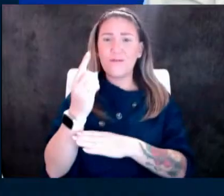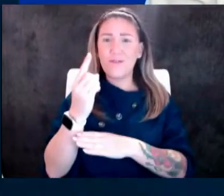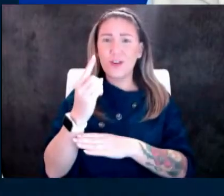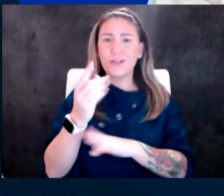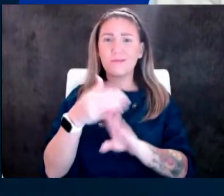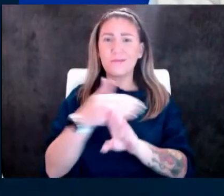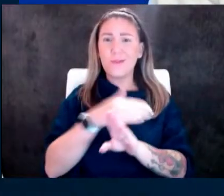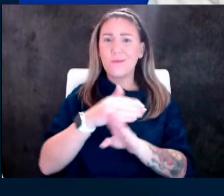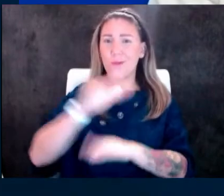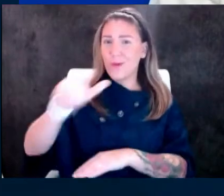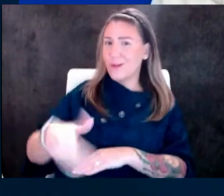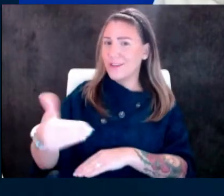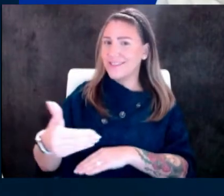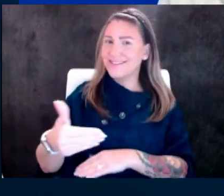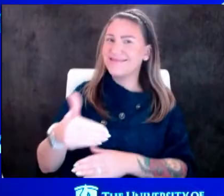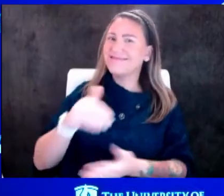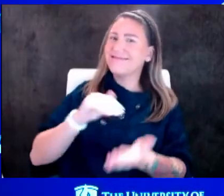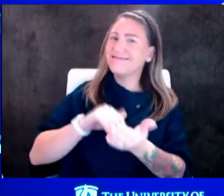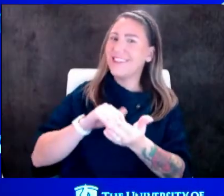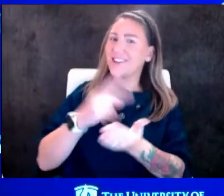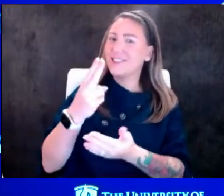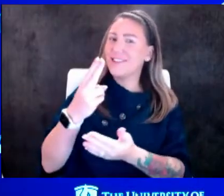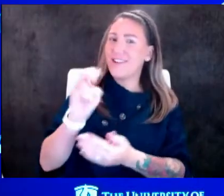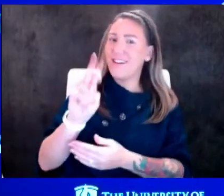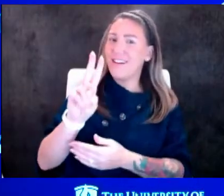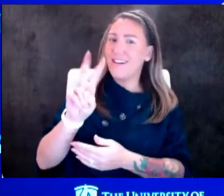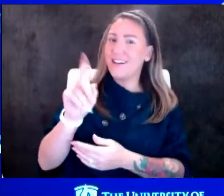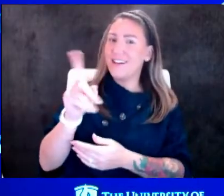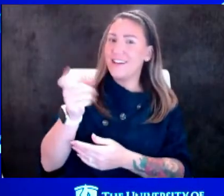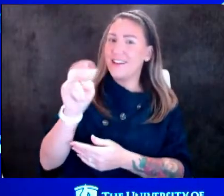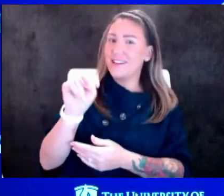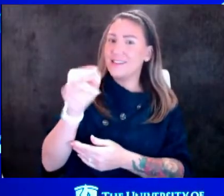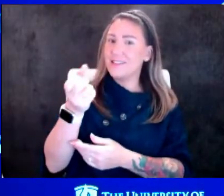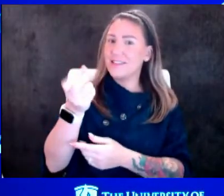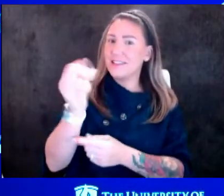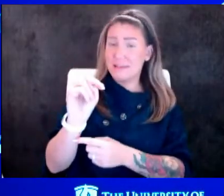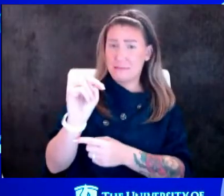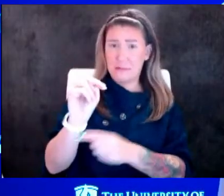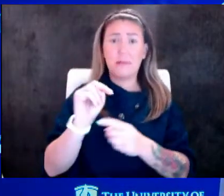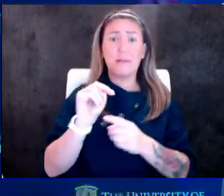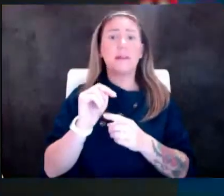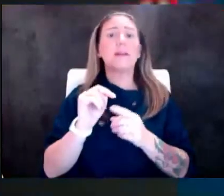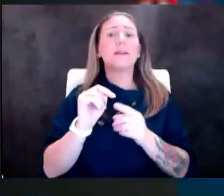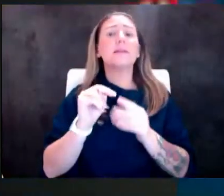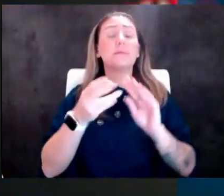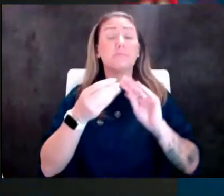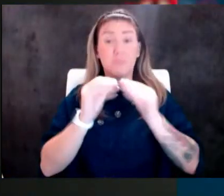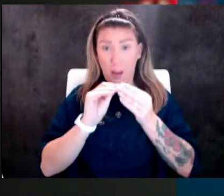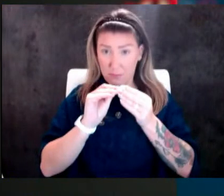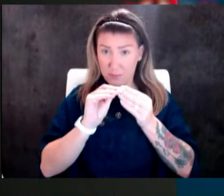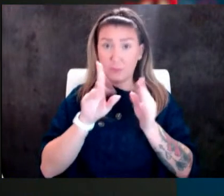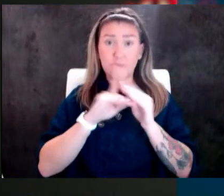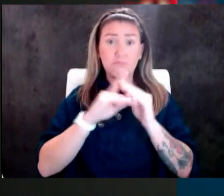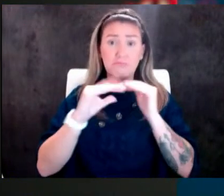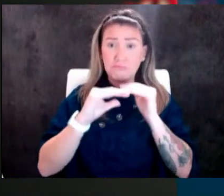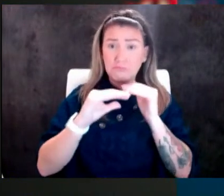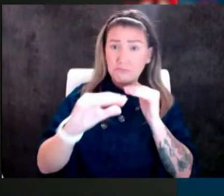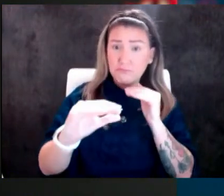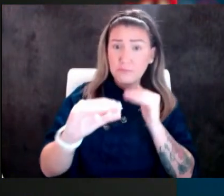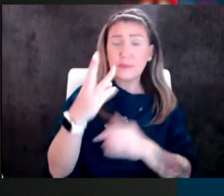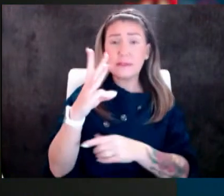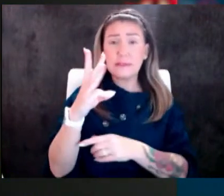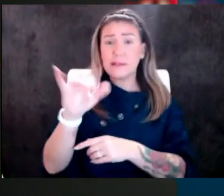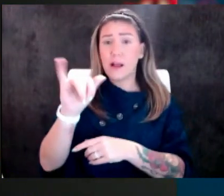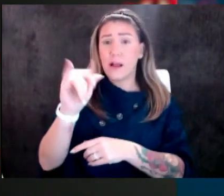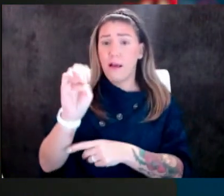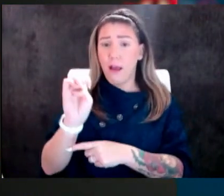Hawkinson. Yeah, hi. So cases today, holding steady, 16 active infections, 2 in the ICU,